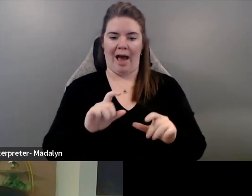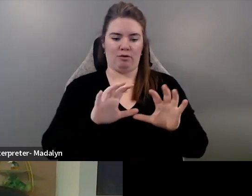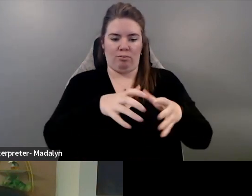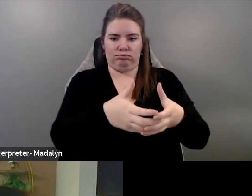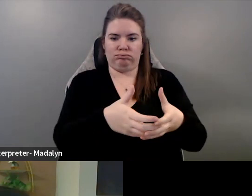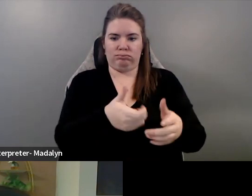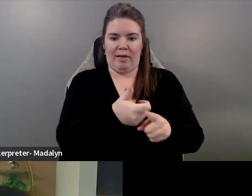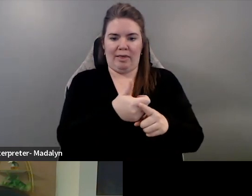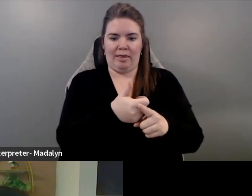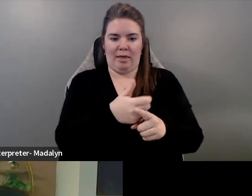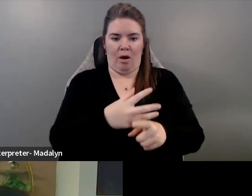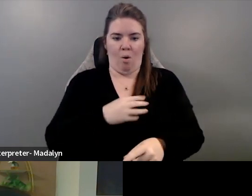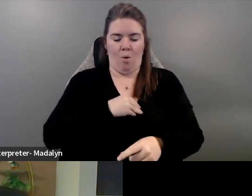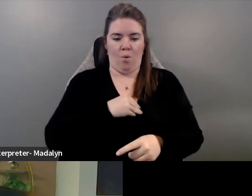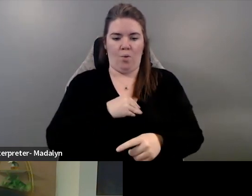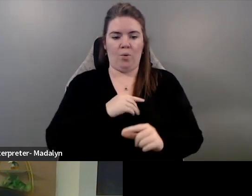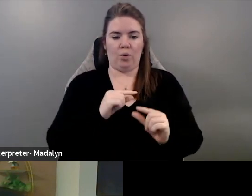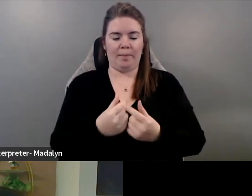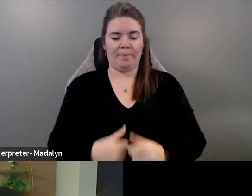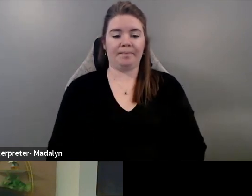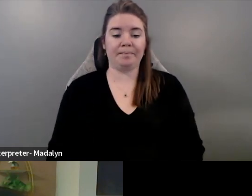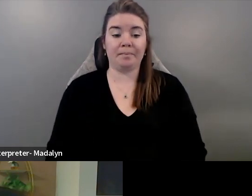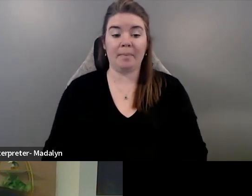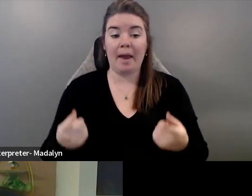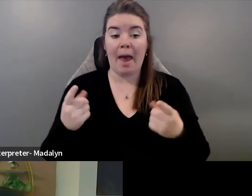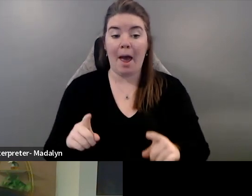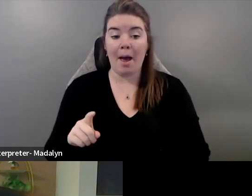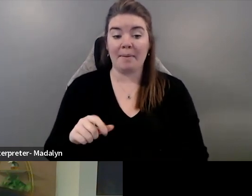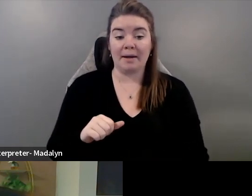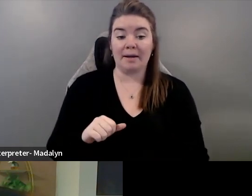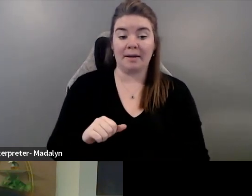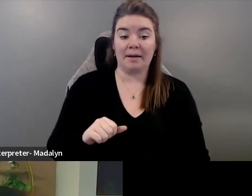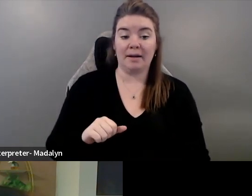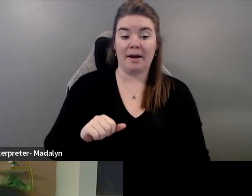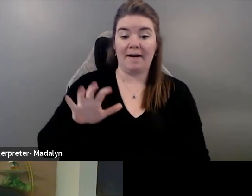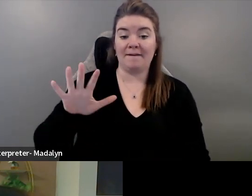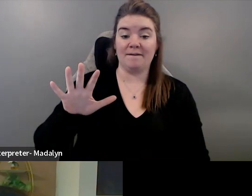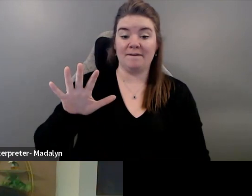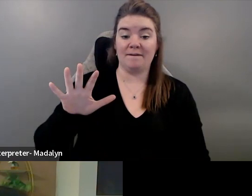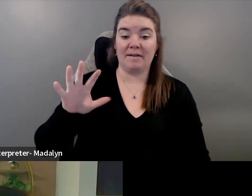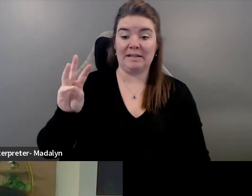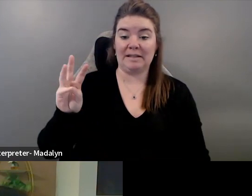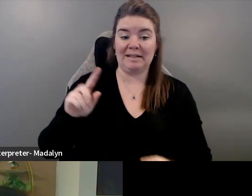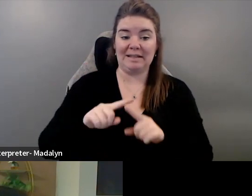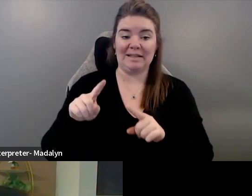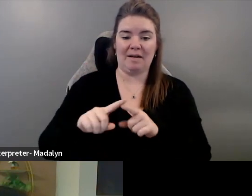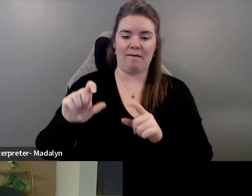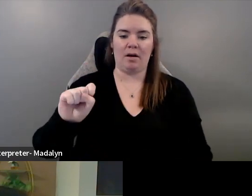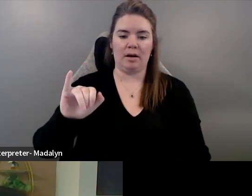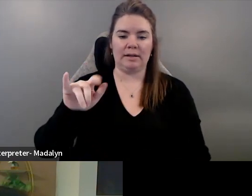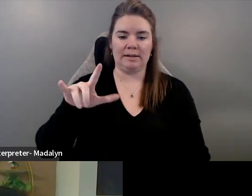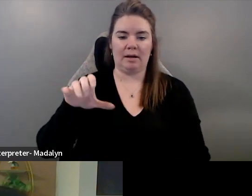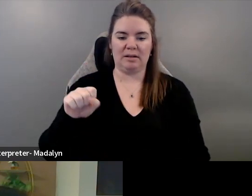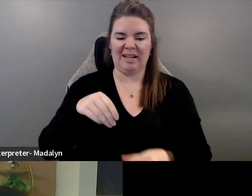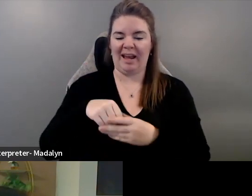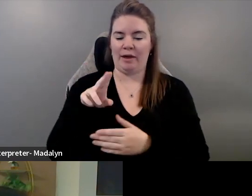There are 56 SILCs in the United States. There might be some in other countries, but in the US,